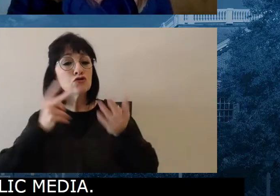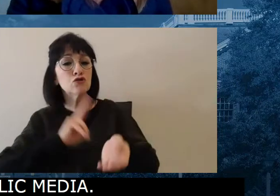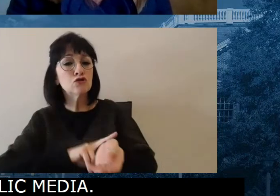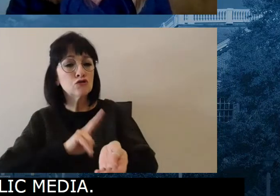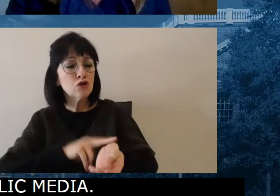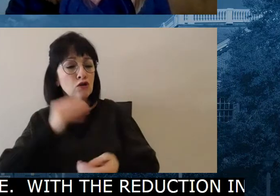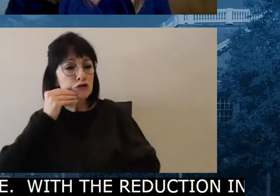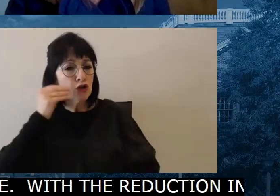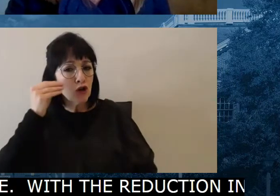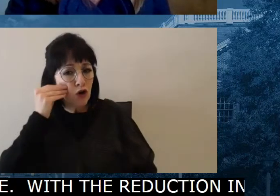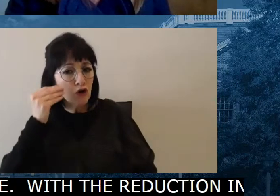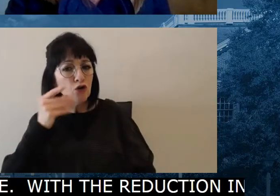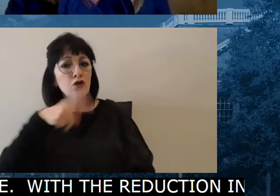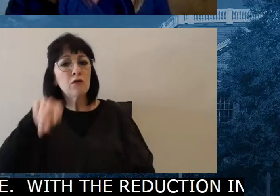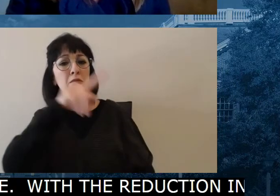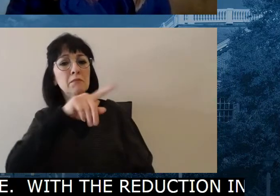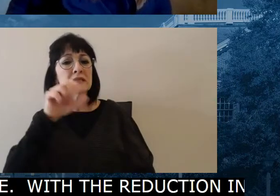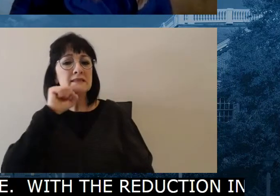Rattay?